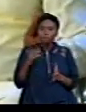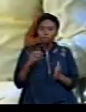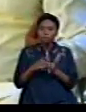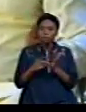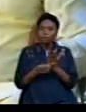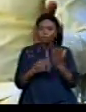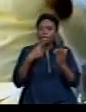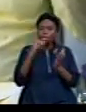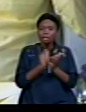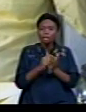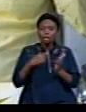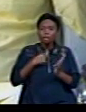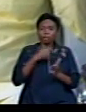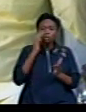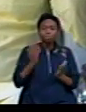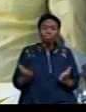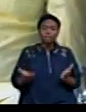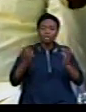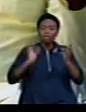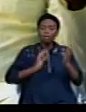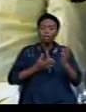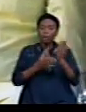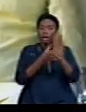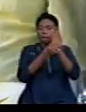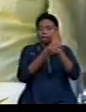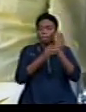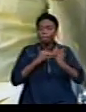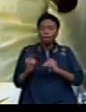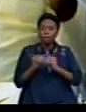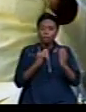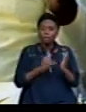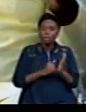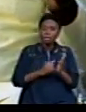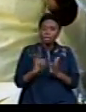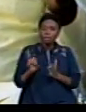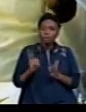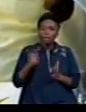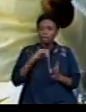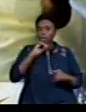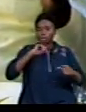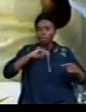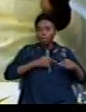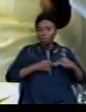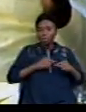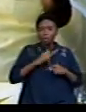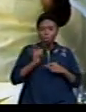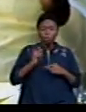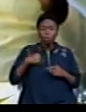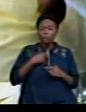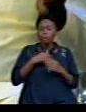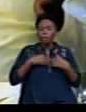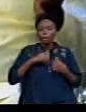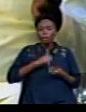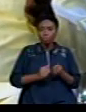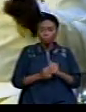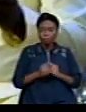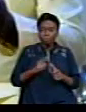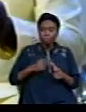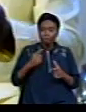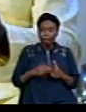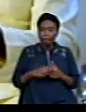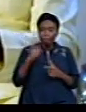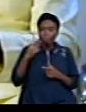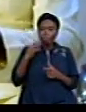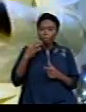should lift up our hand and then put our hand where it's pending, where we have a problem. Then one